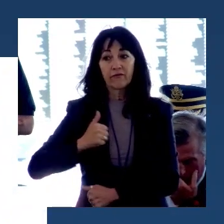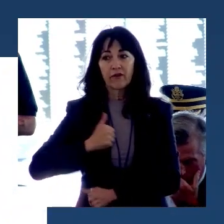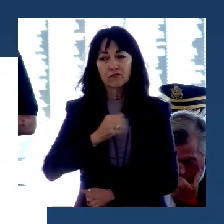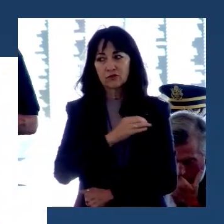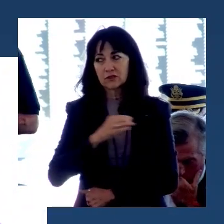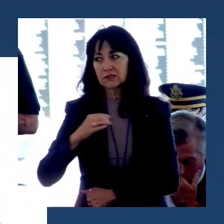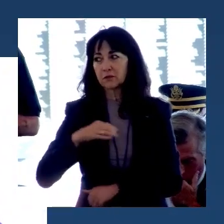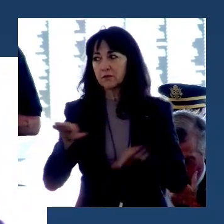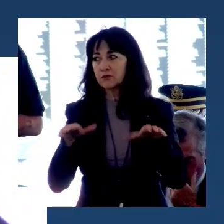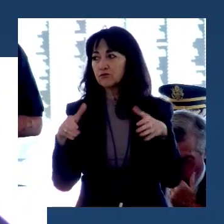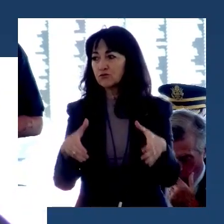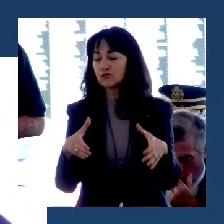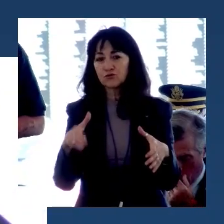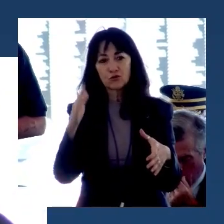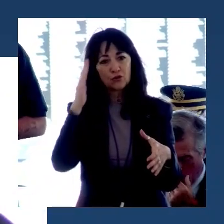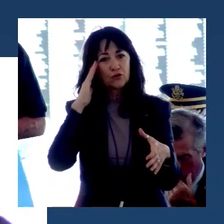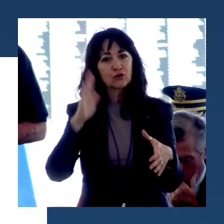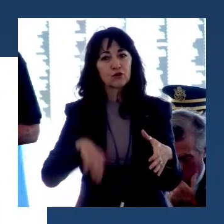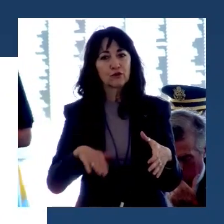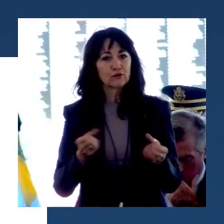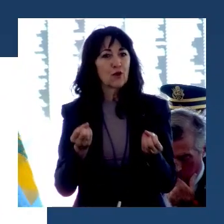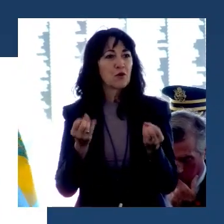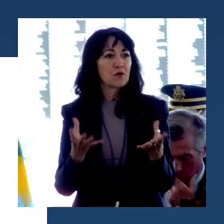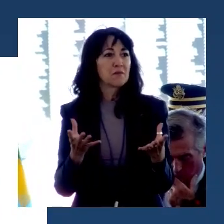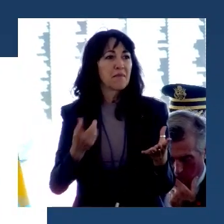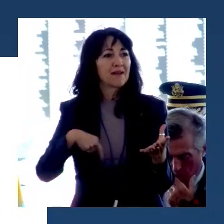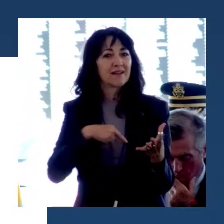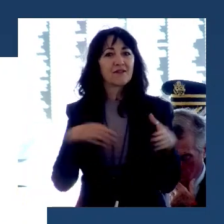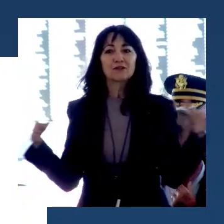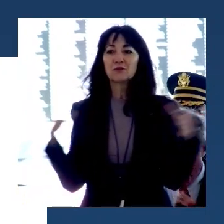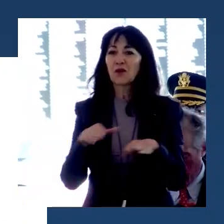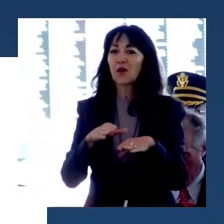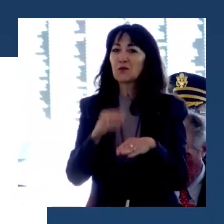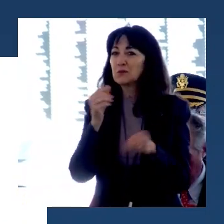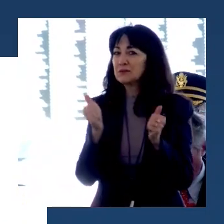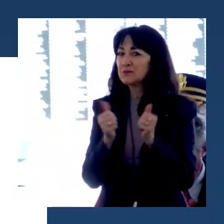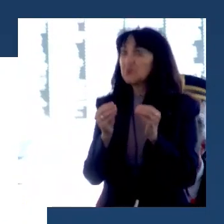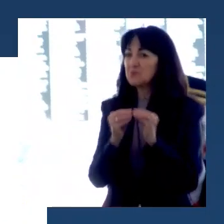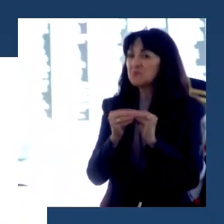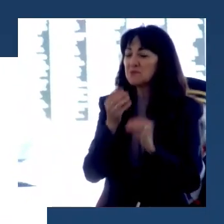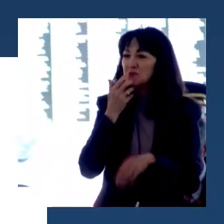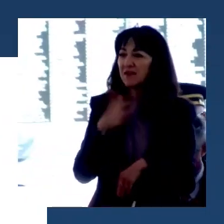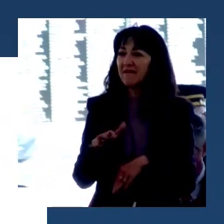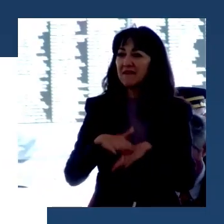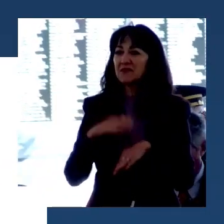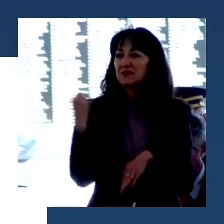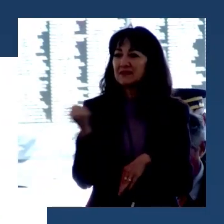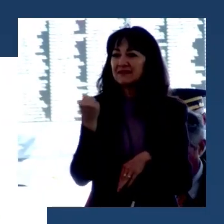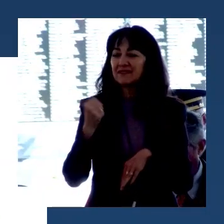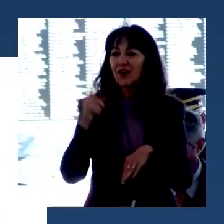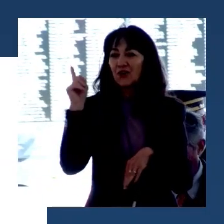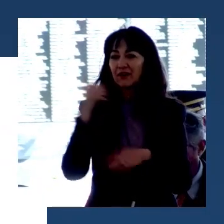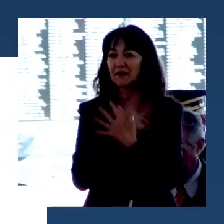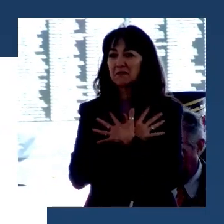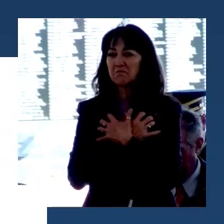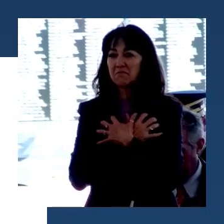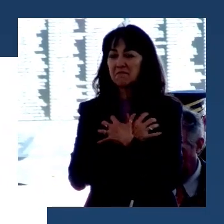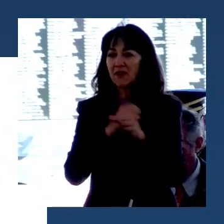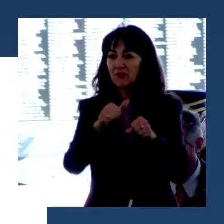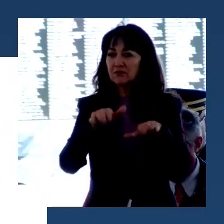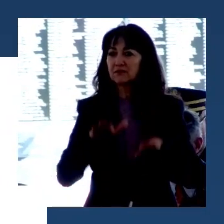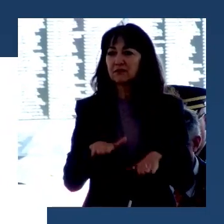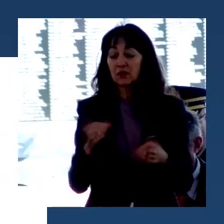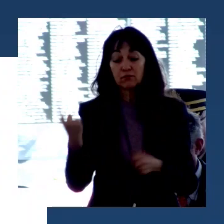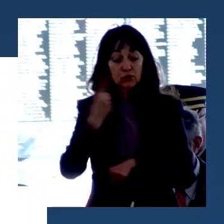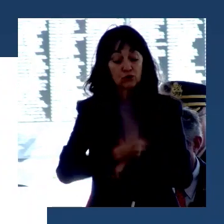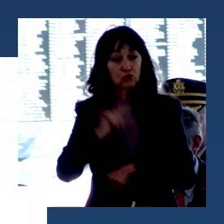of us were gathered, it was a little warmer on Saturday when we gathered at the Bear Cemetery. And today, Governor, I want to